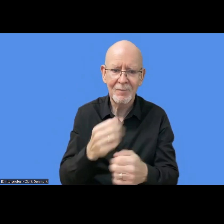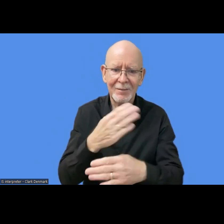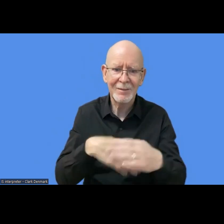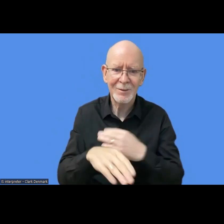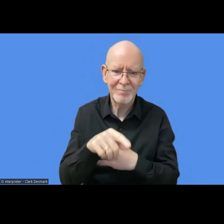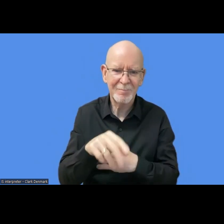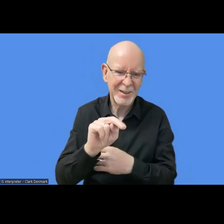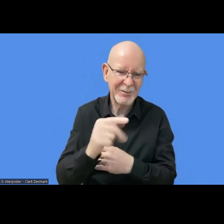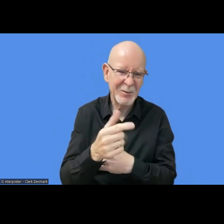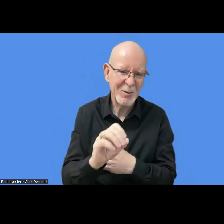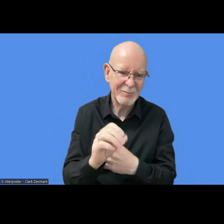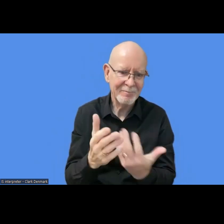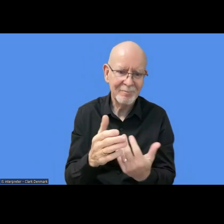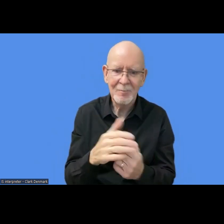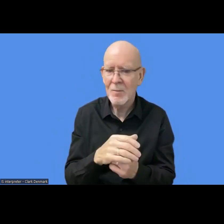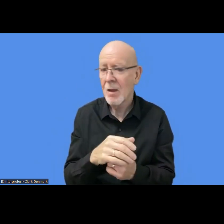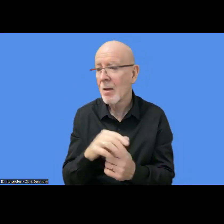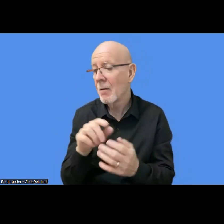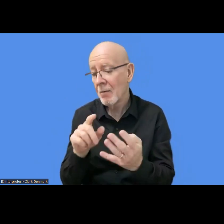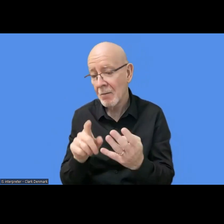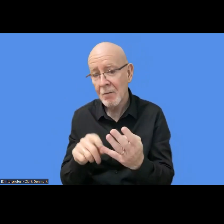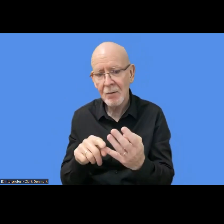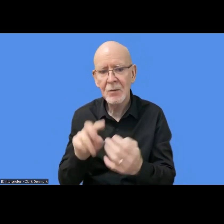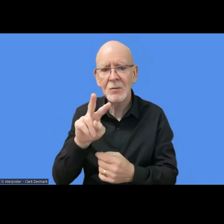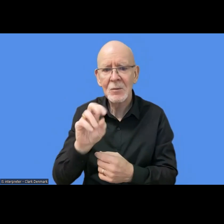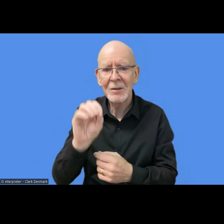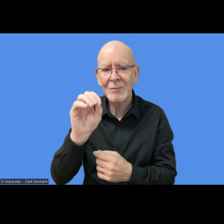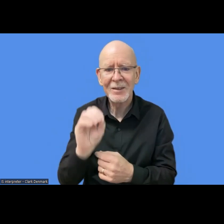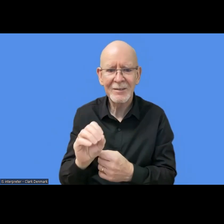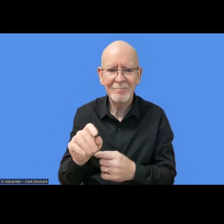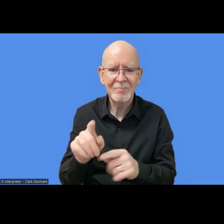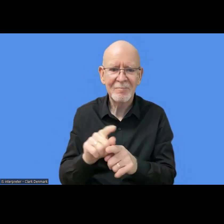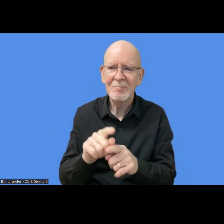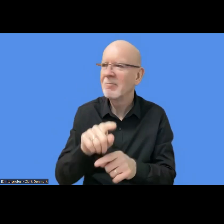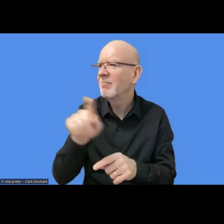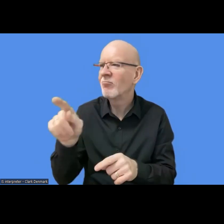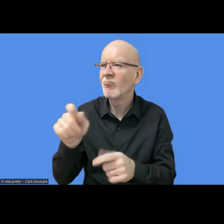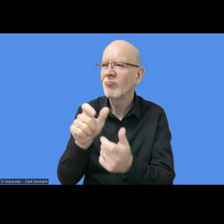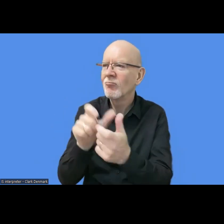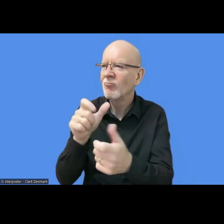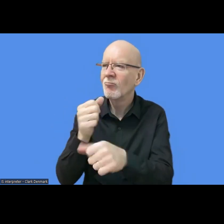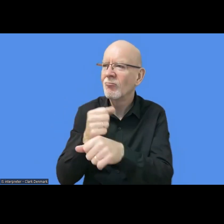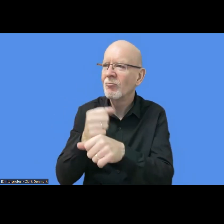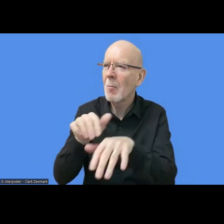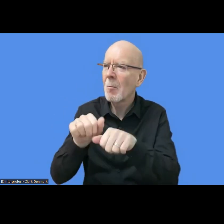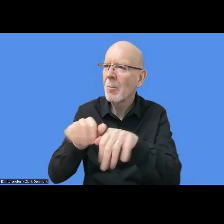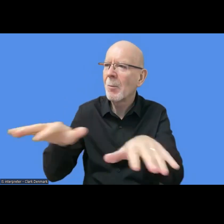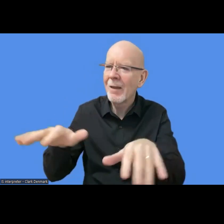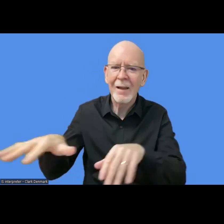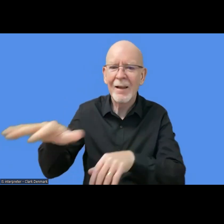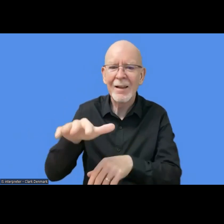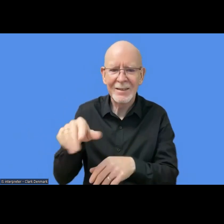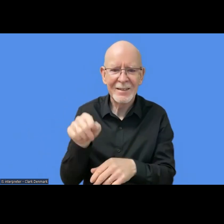those in the webinar right now belong to the global network, Global Business and Disability Network, and